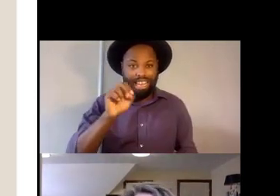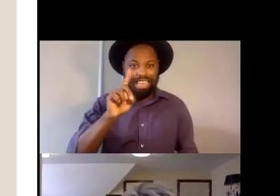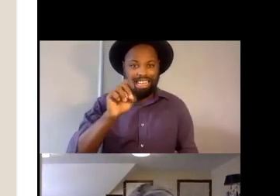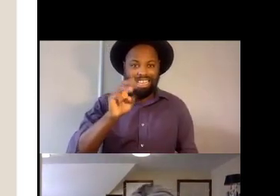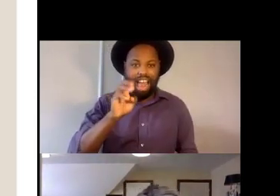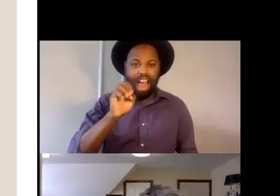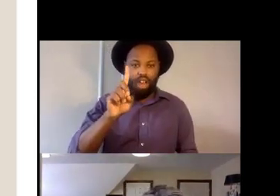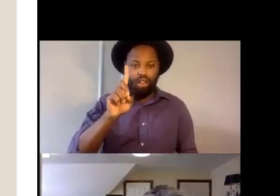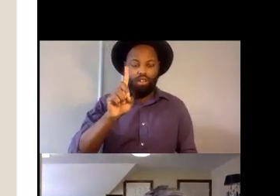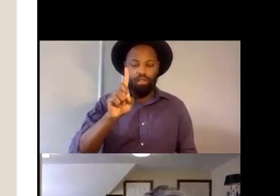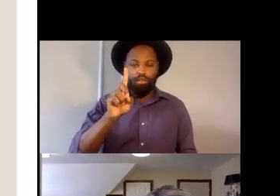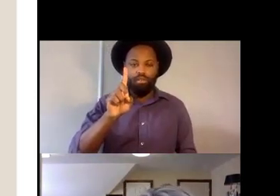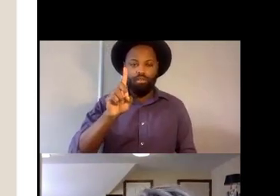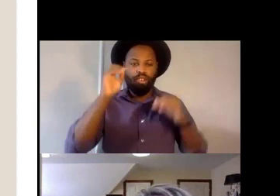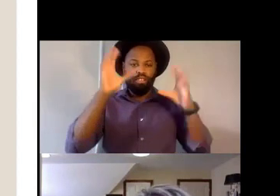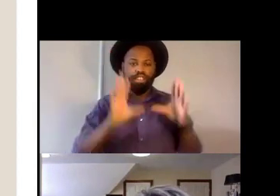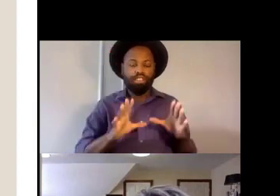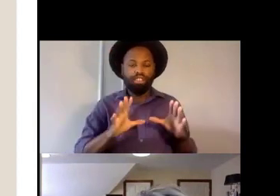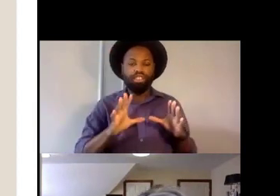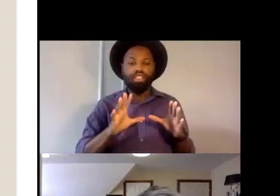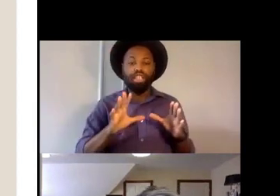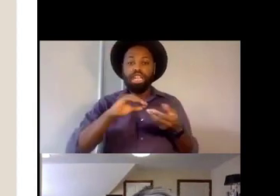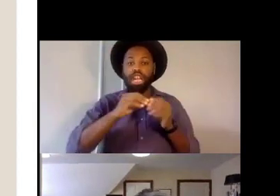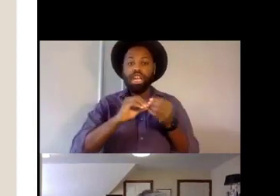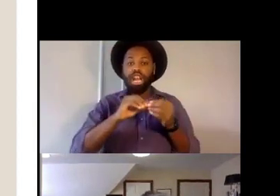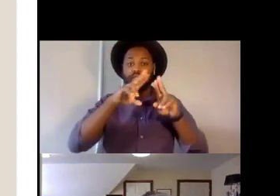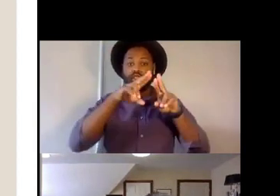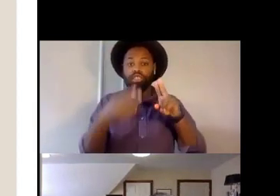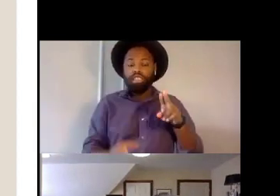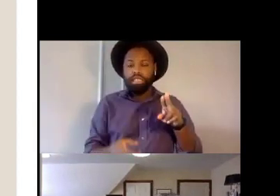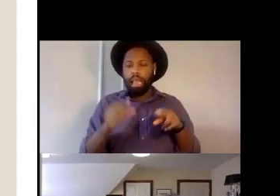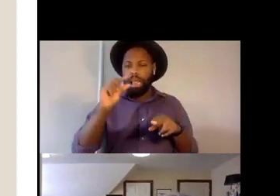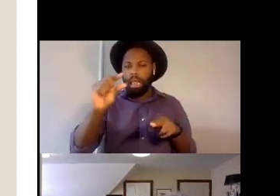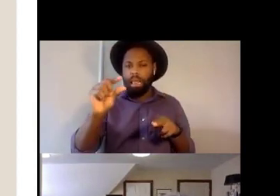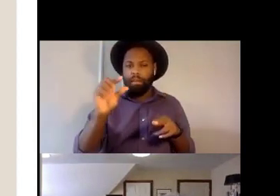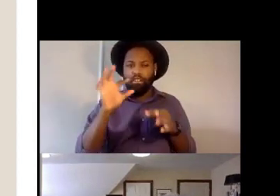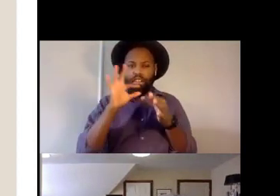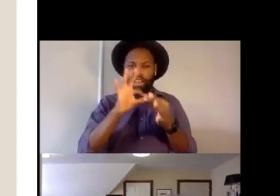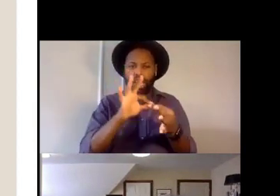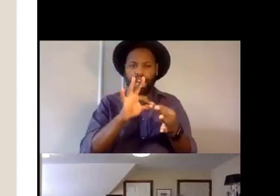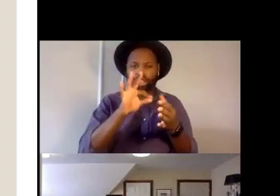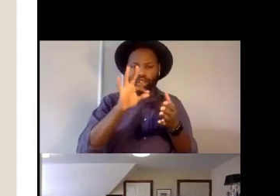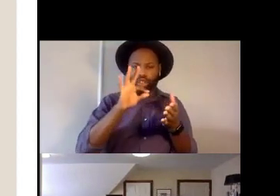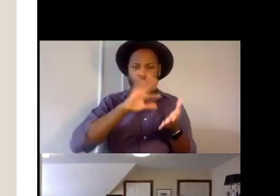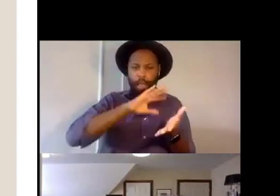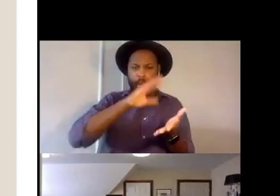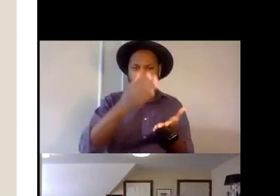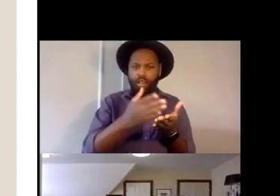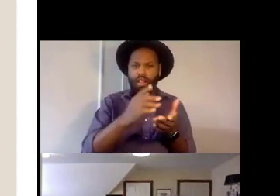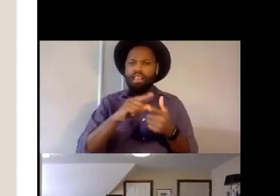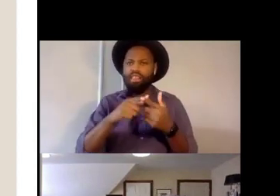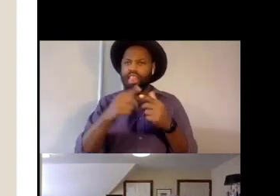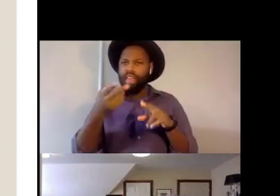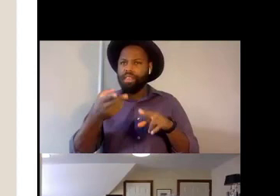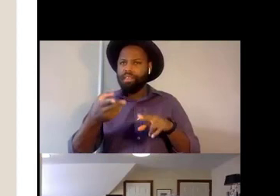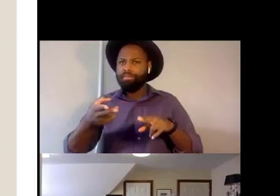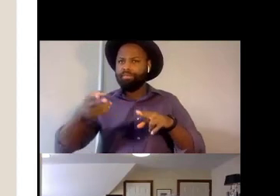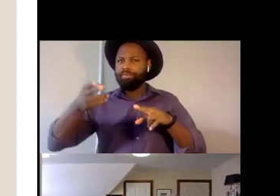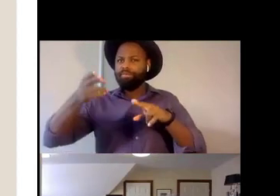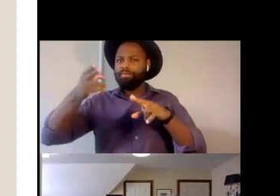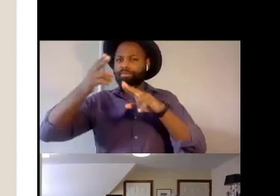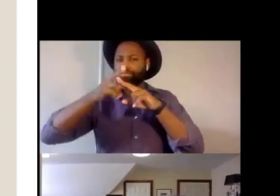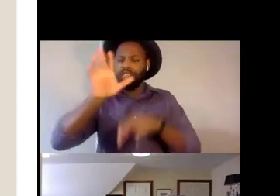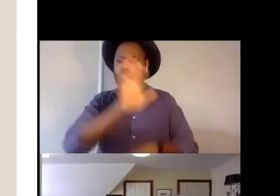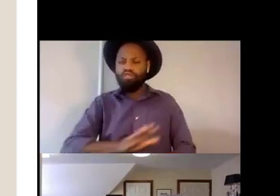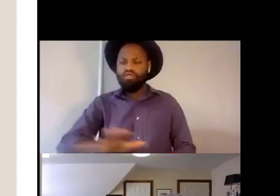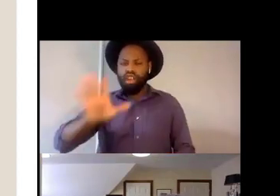The numbers, it's decreased slightly in terms of headcount, and then it began to trend upward beginning in around